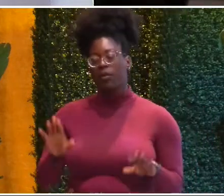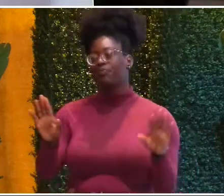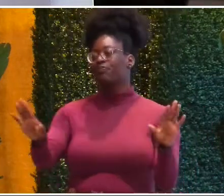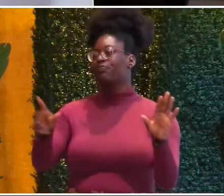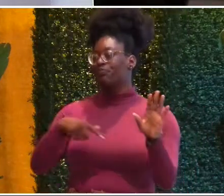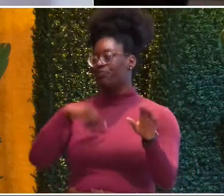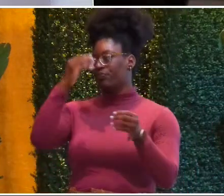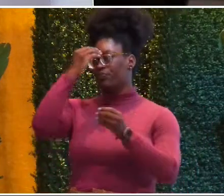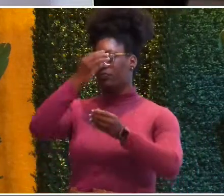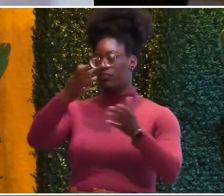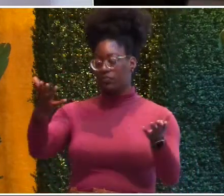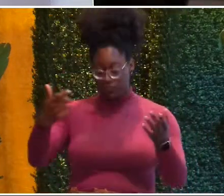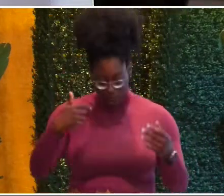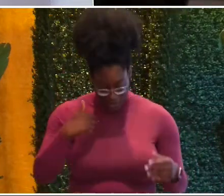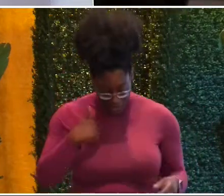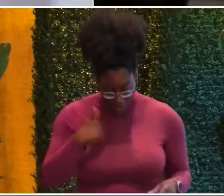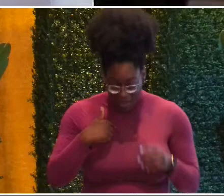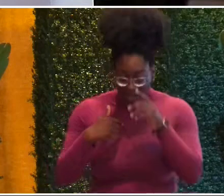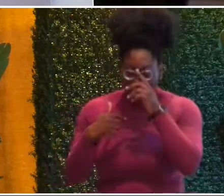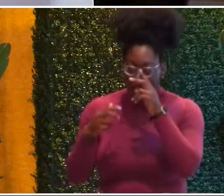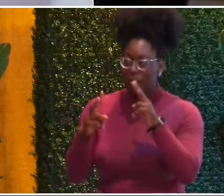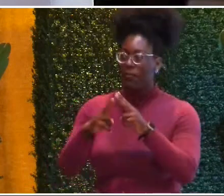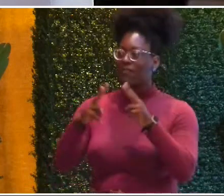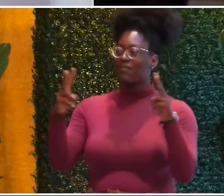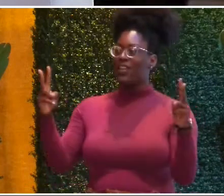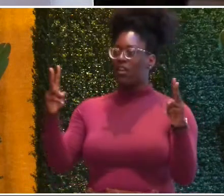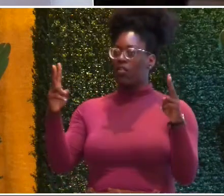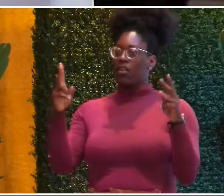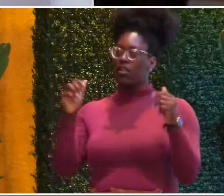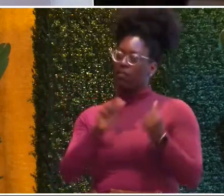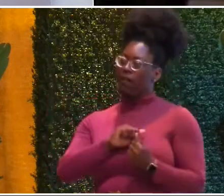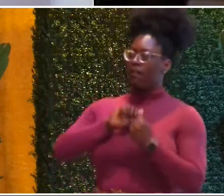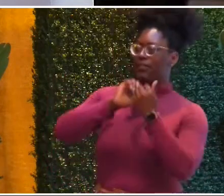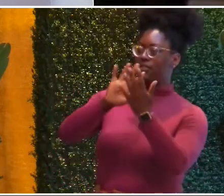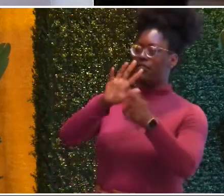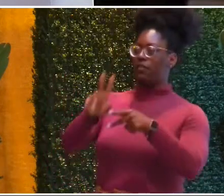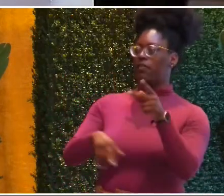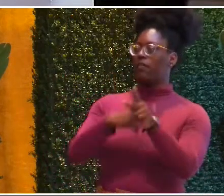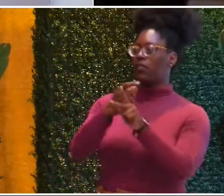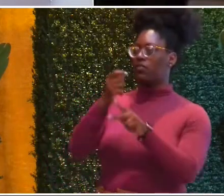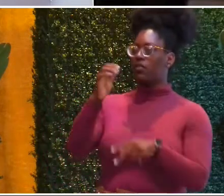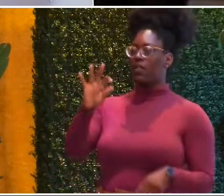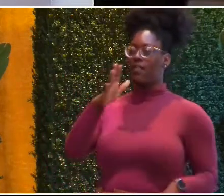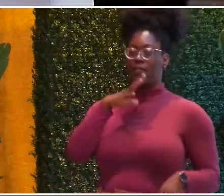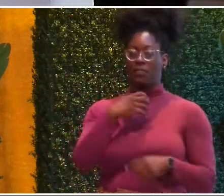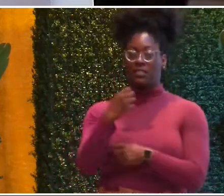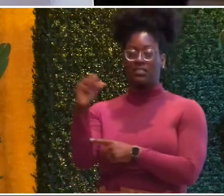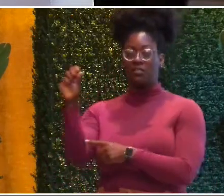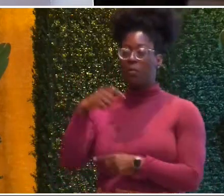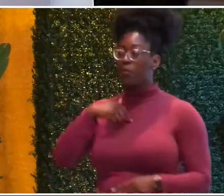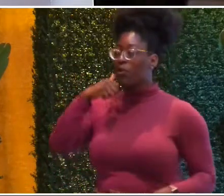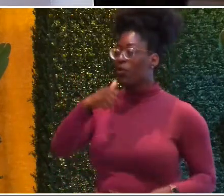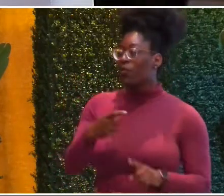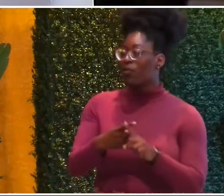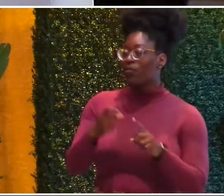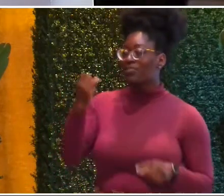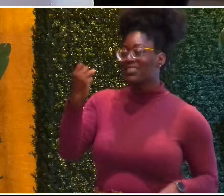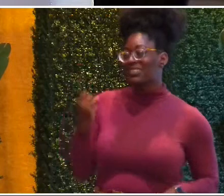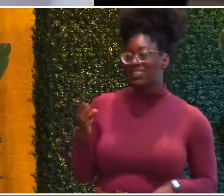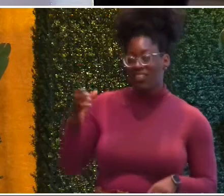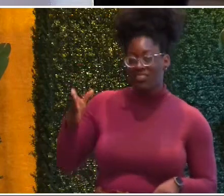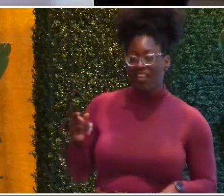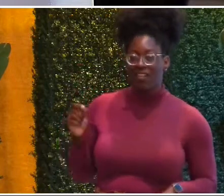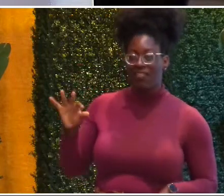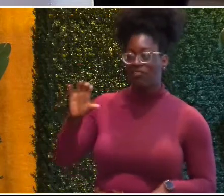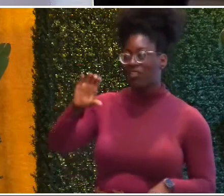am a very confrontational version of feminism, right? I'm a girl from the south side of Chicago. I'm not a girl from Naperville. I'm